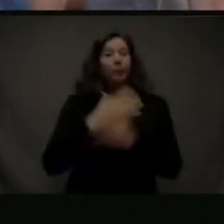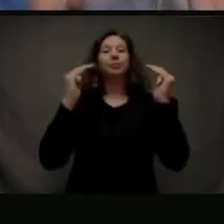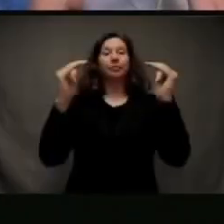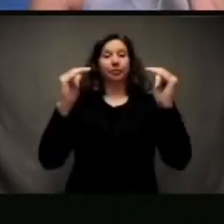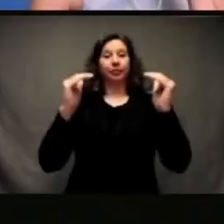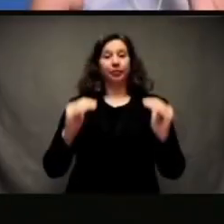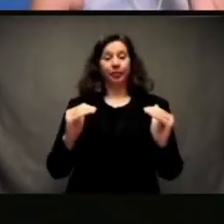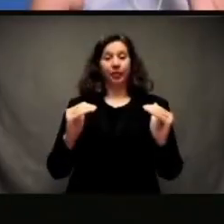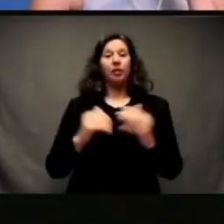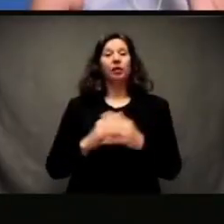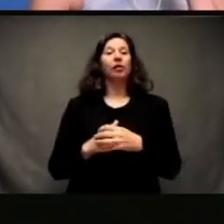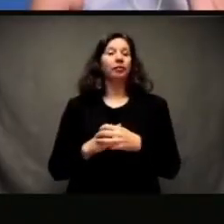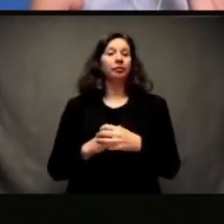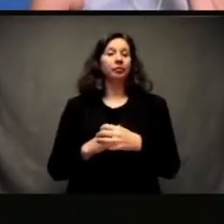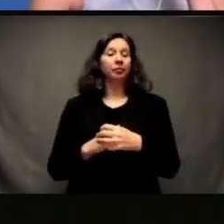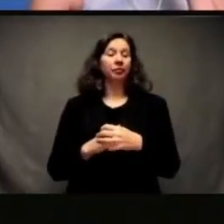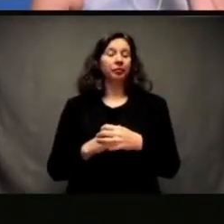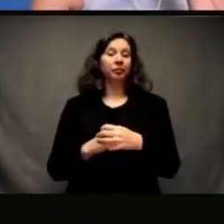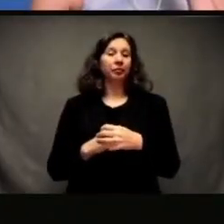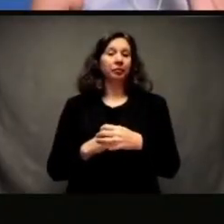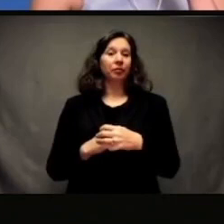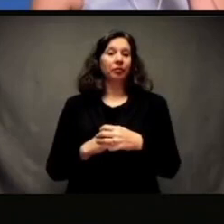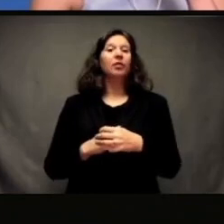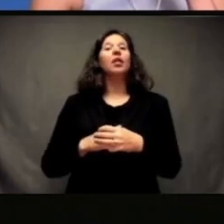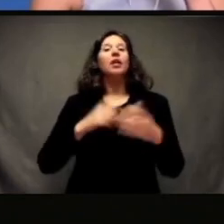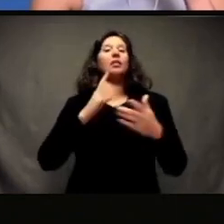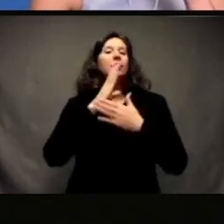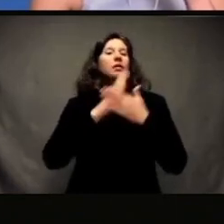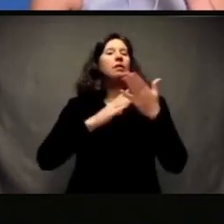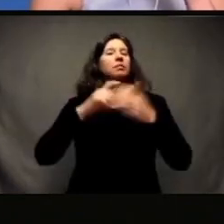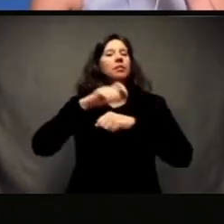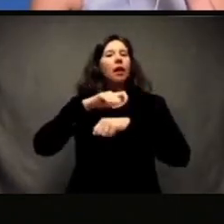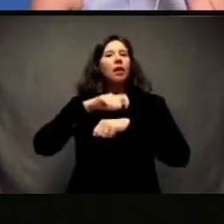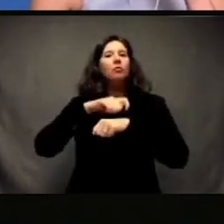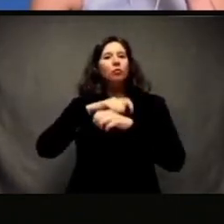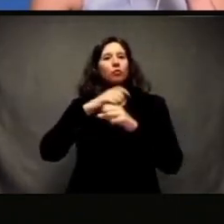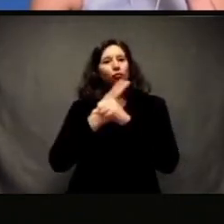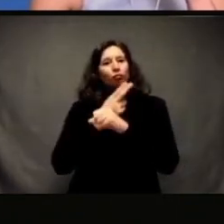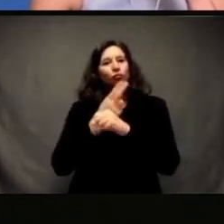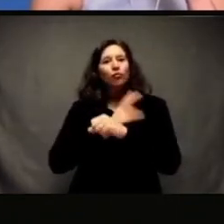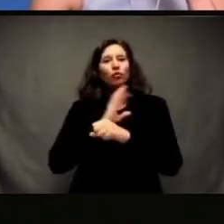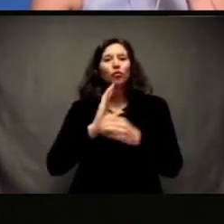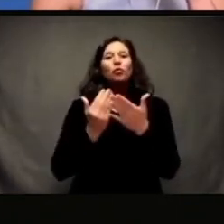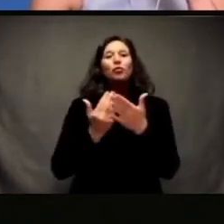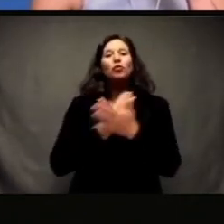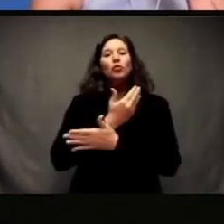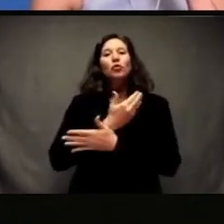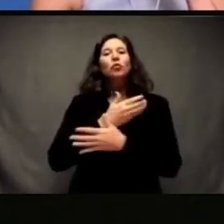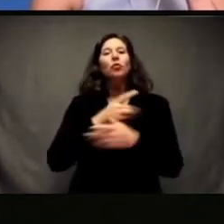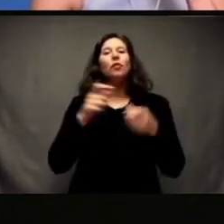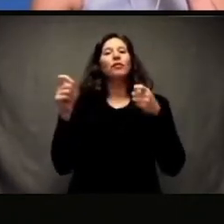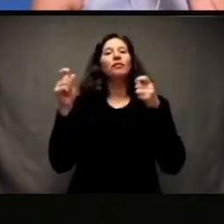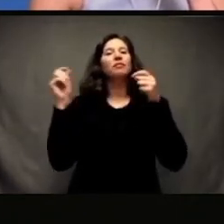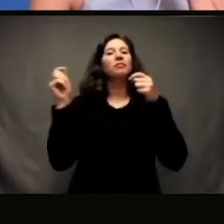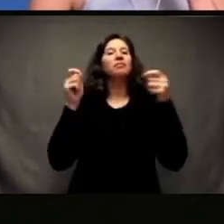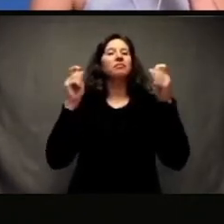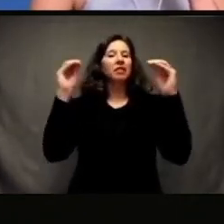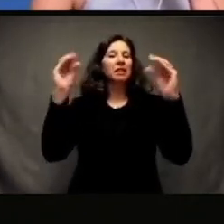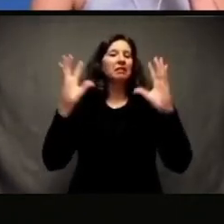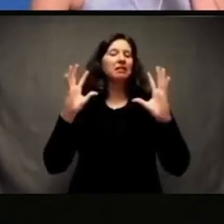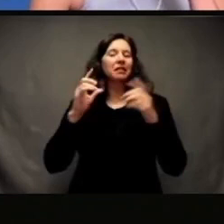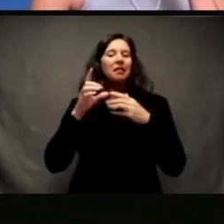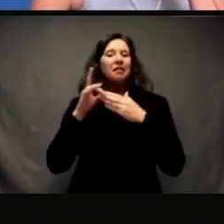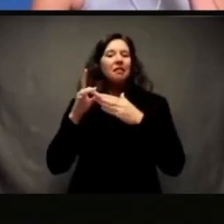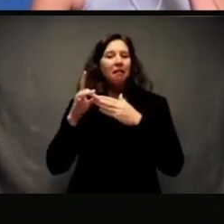Going to take some time to explore the new facilitator guide that we created for educators who are interested